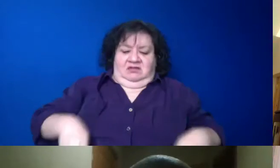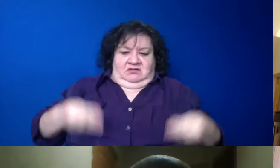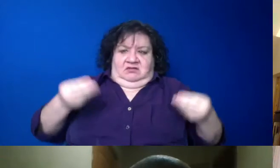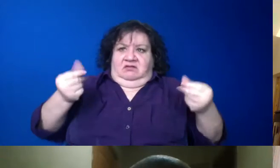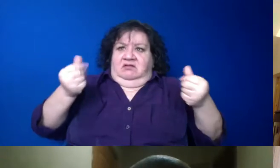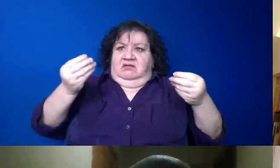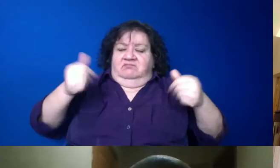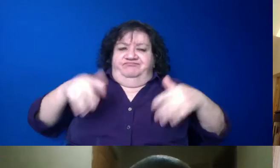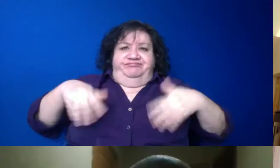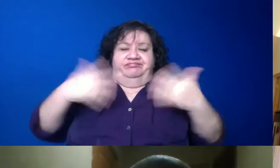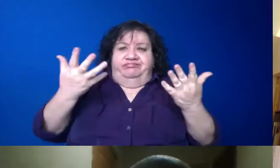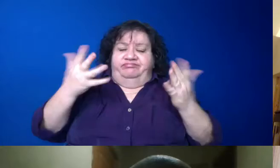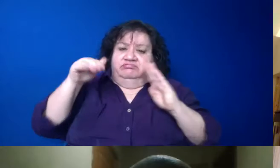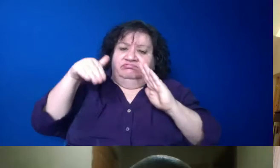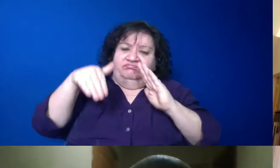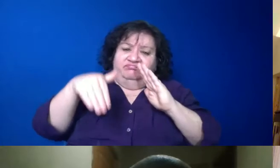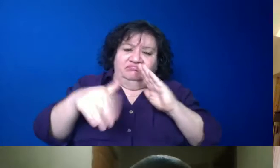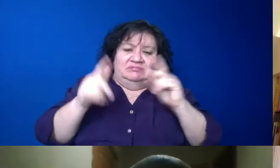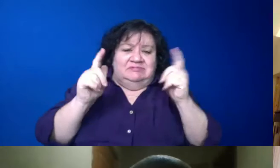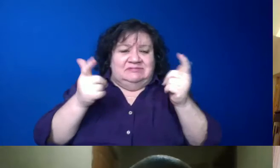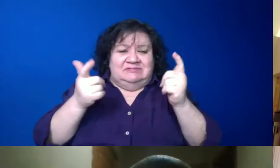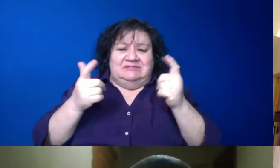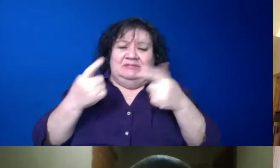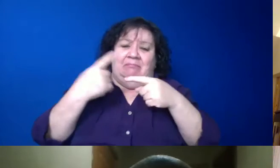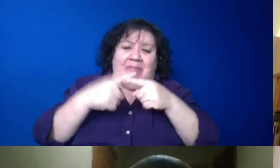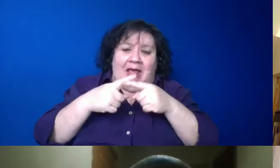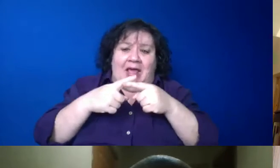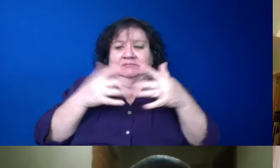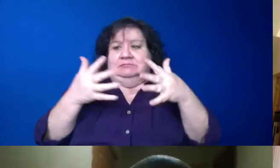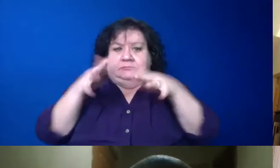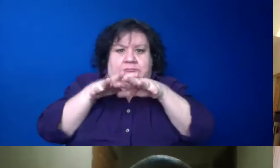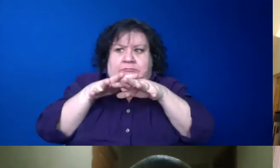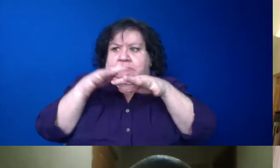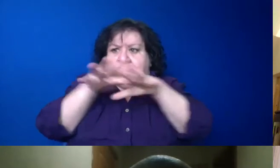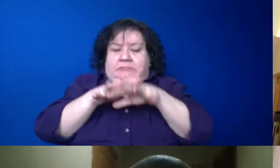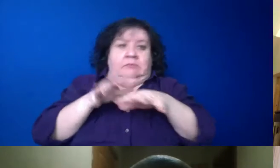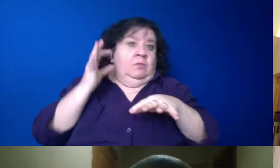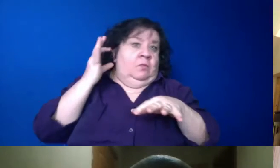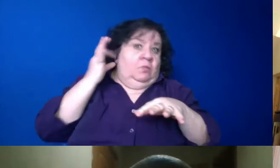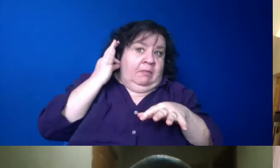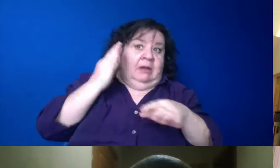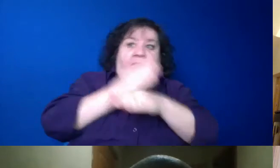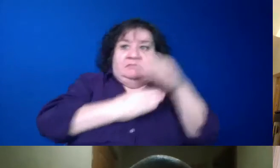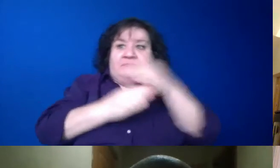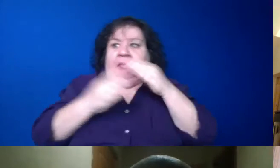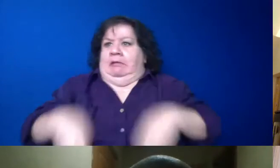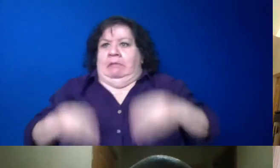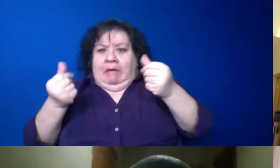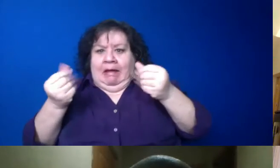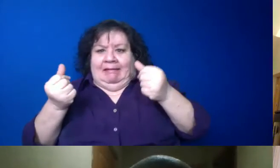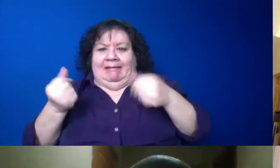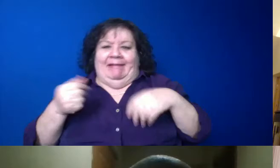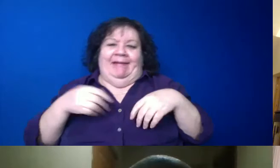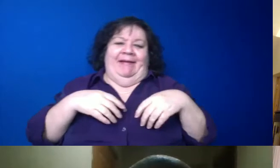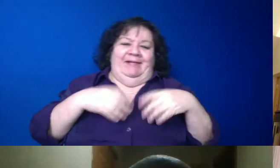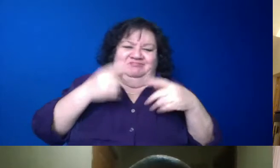because the efforts so far haven't really worked. So there's some of the grand existential threats,